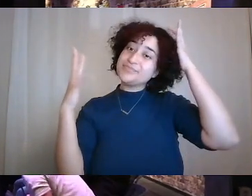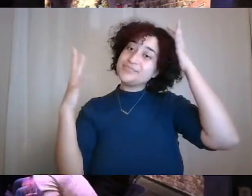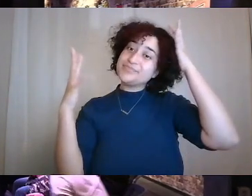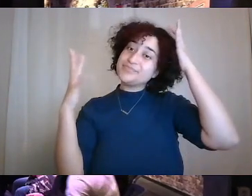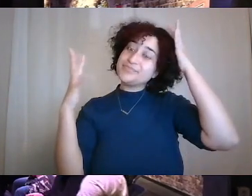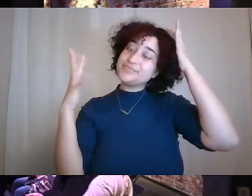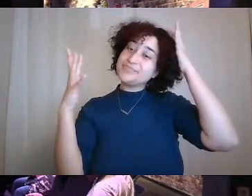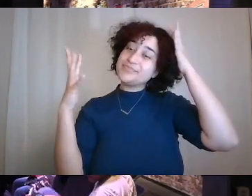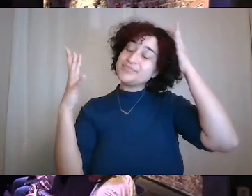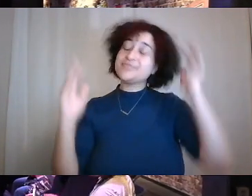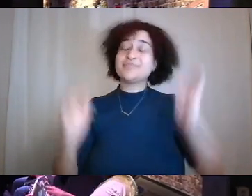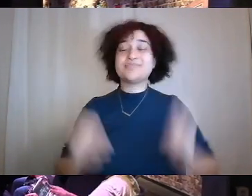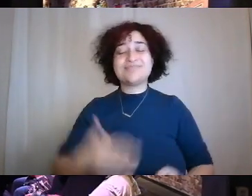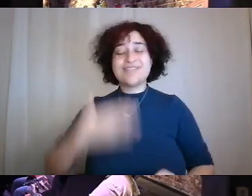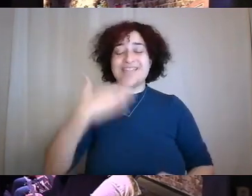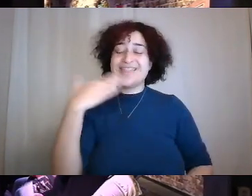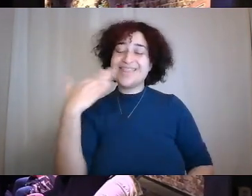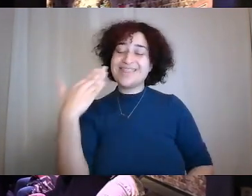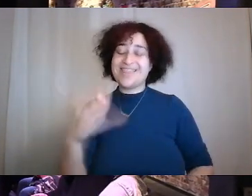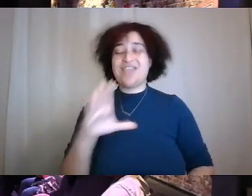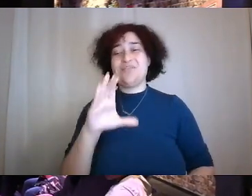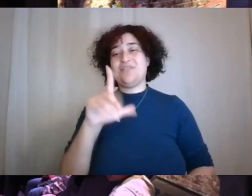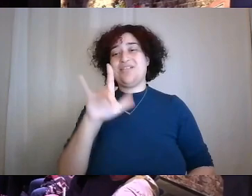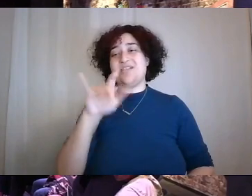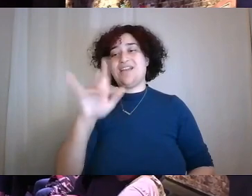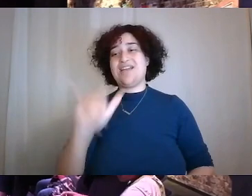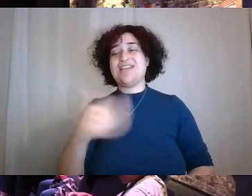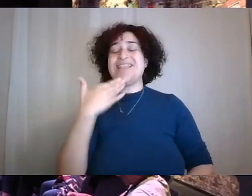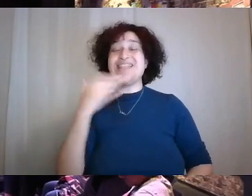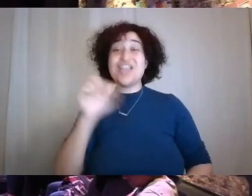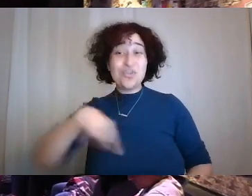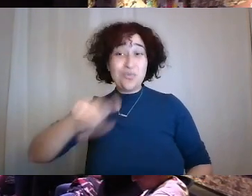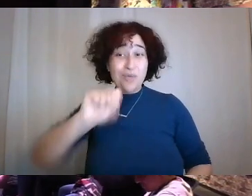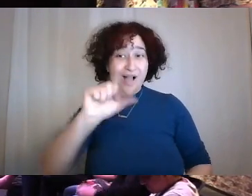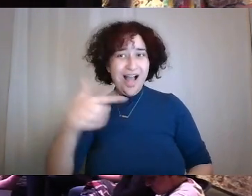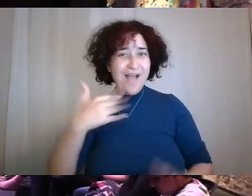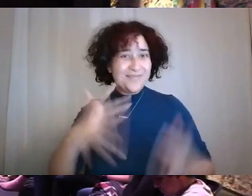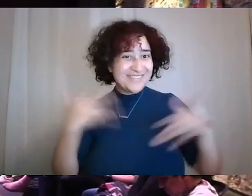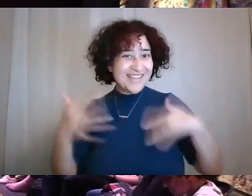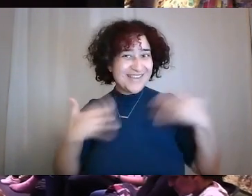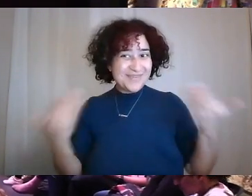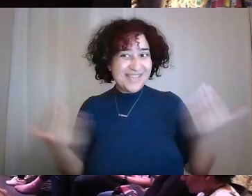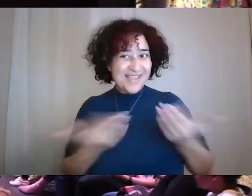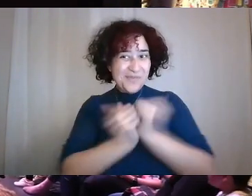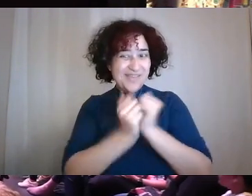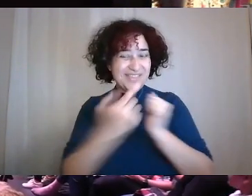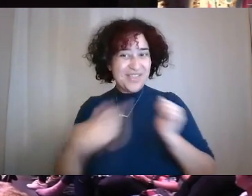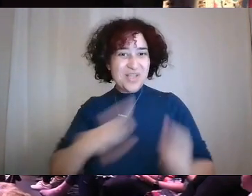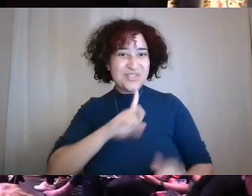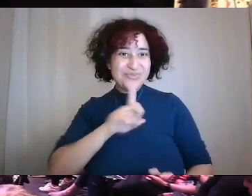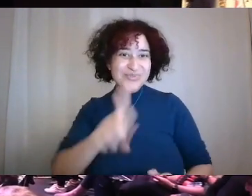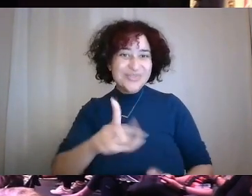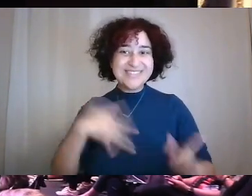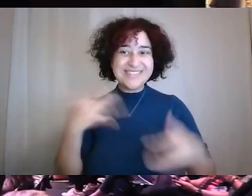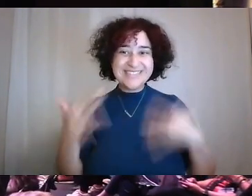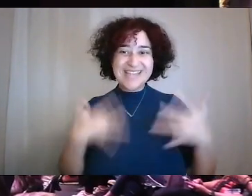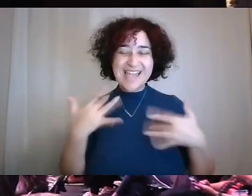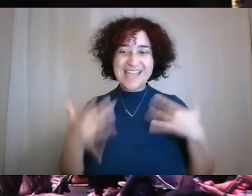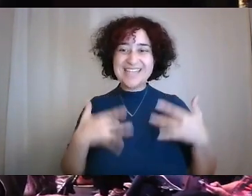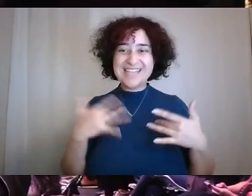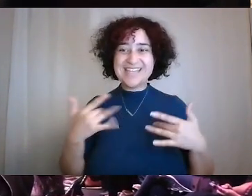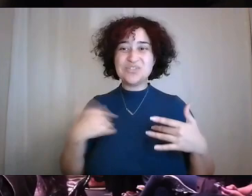Thank you, Clyde. And thank you all. I'm so excited to be here with you all. Truly excited to get this mic off from